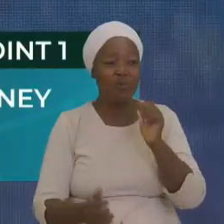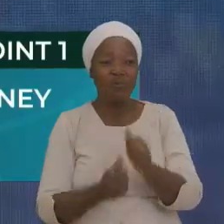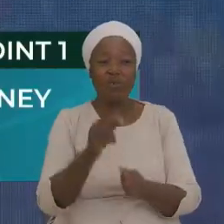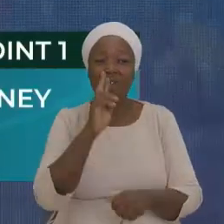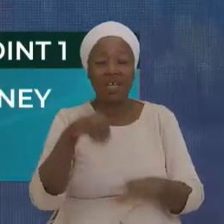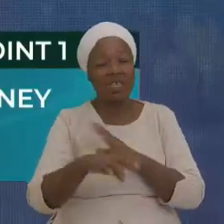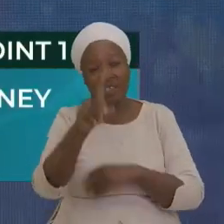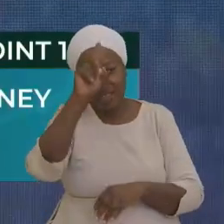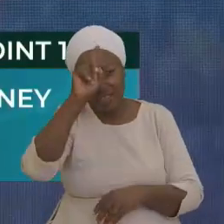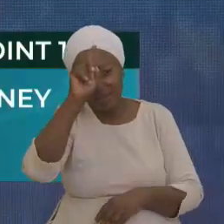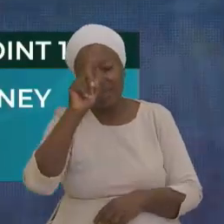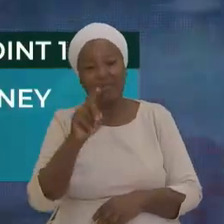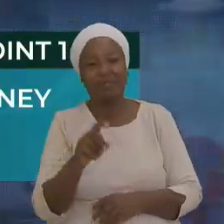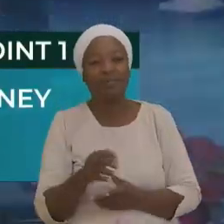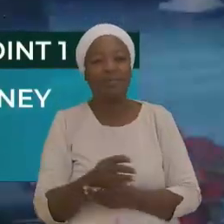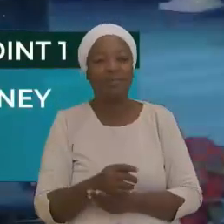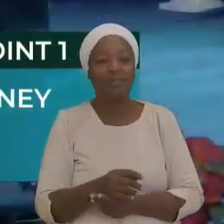Egypt,